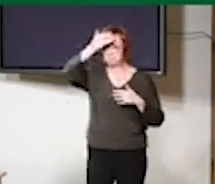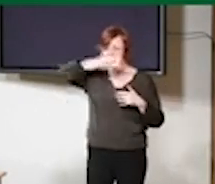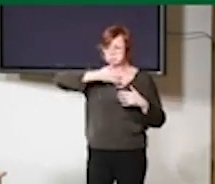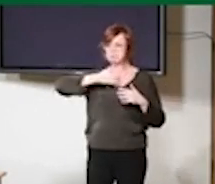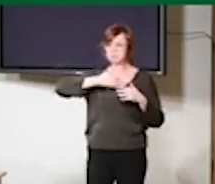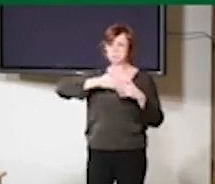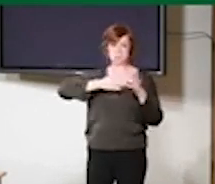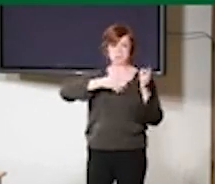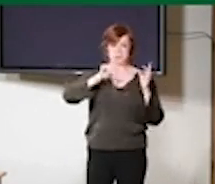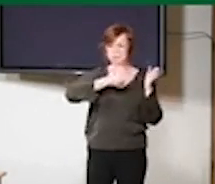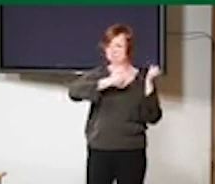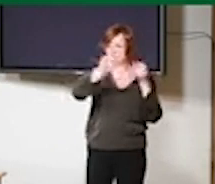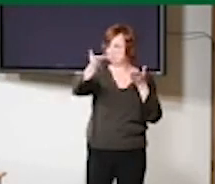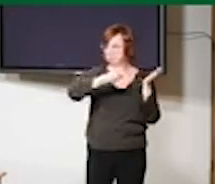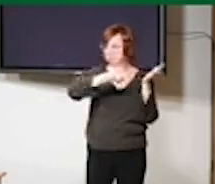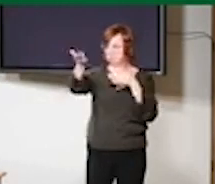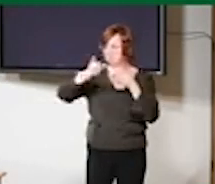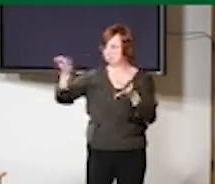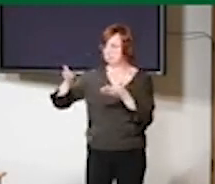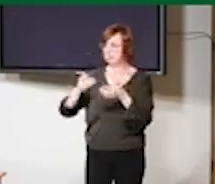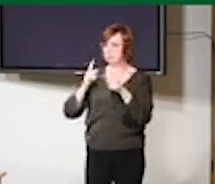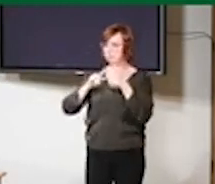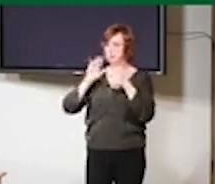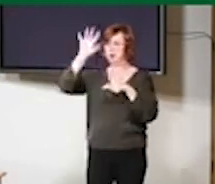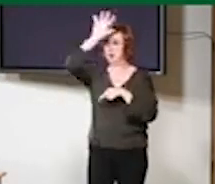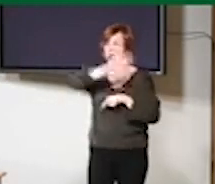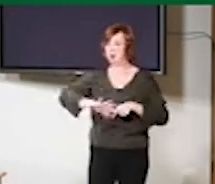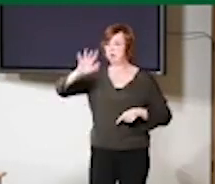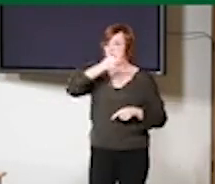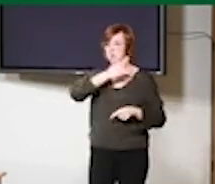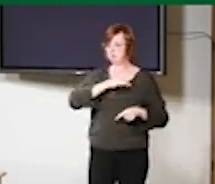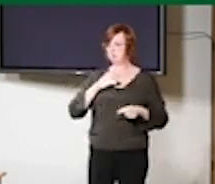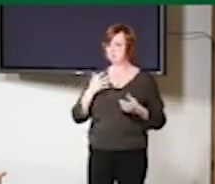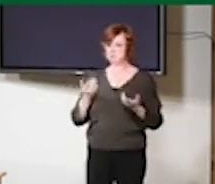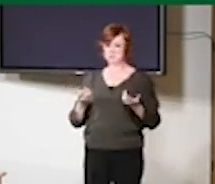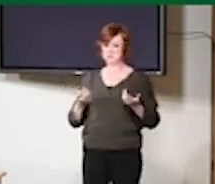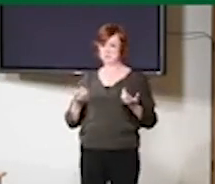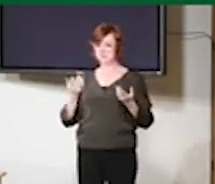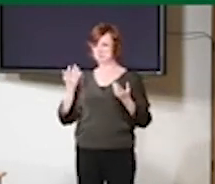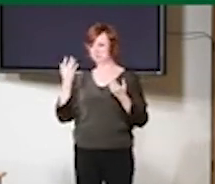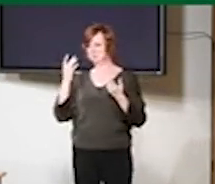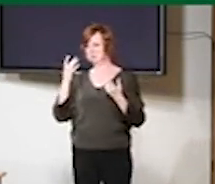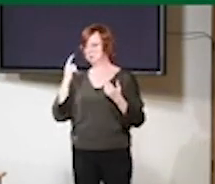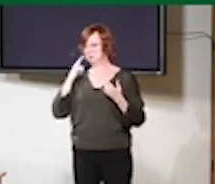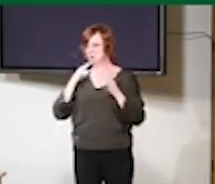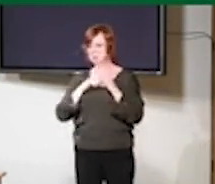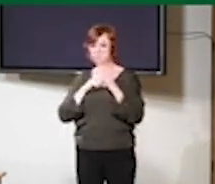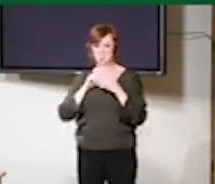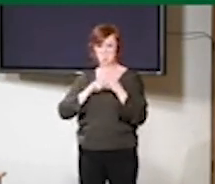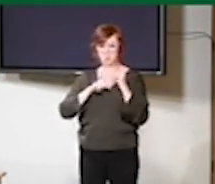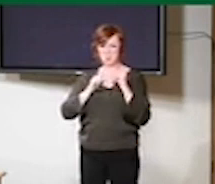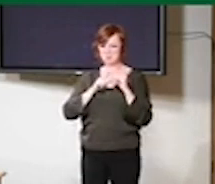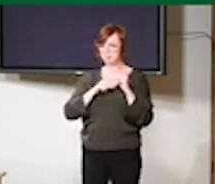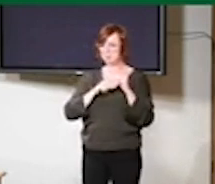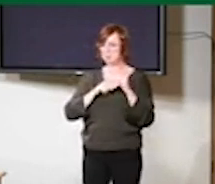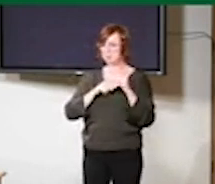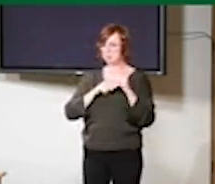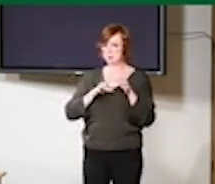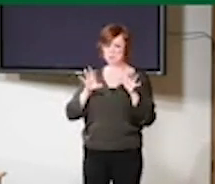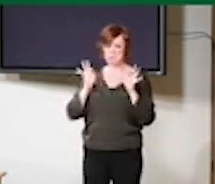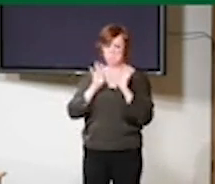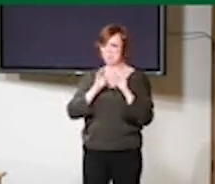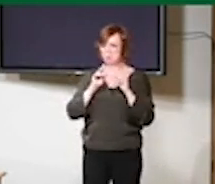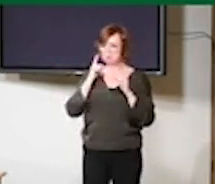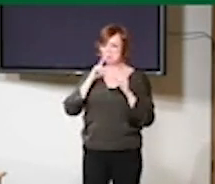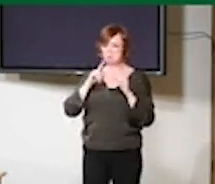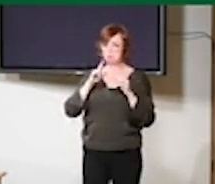communities. There are things that we need that we don't often think about with respect to chemicals to treat our water in our communities, for example, and